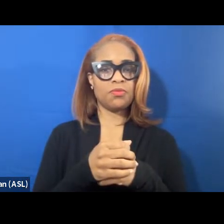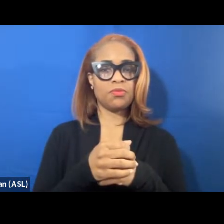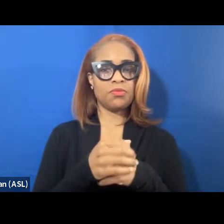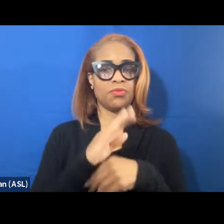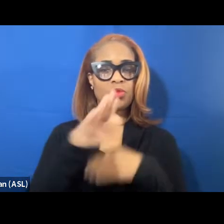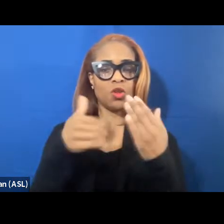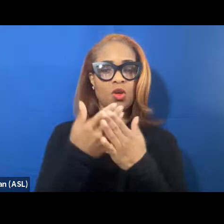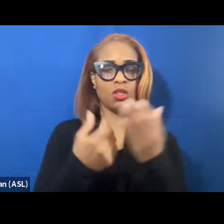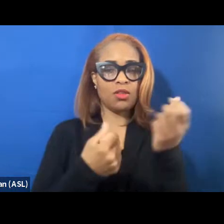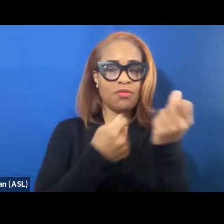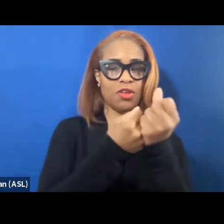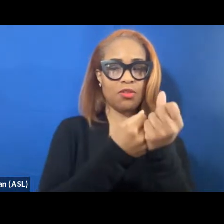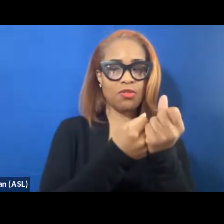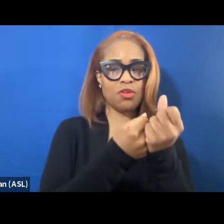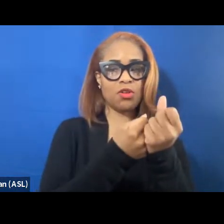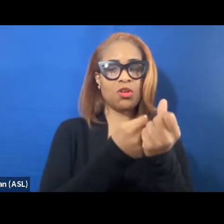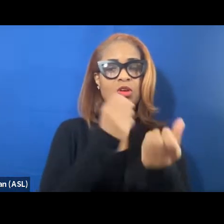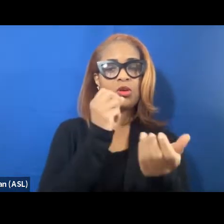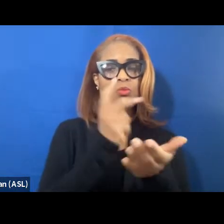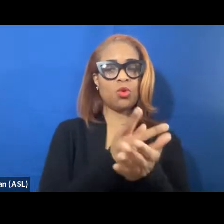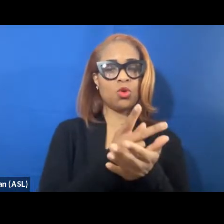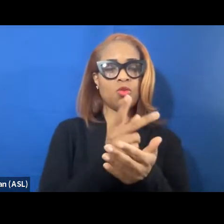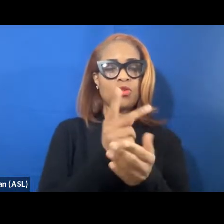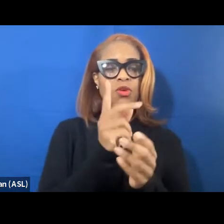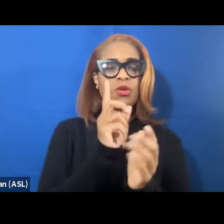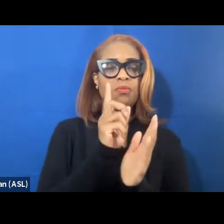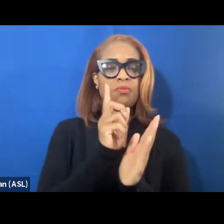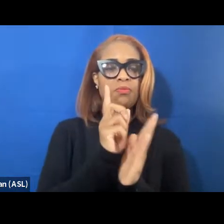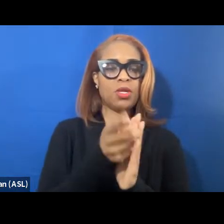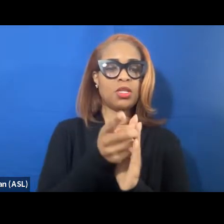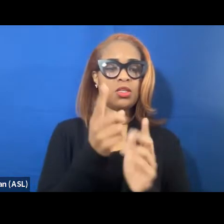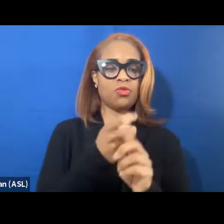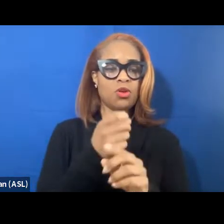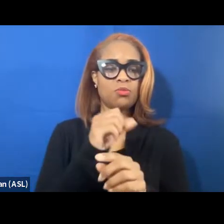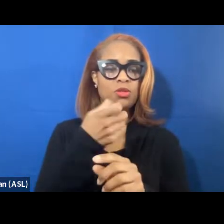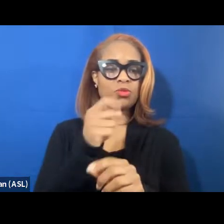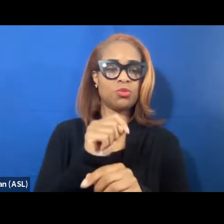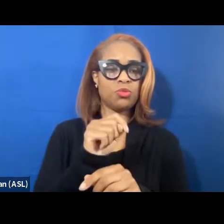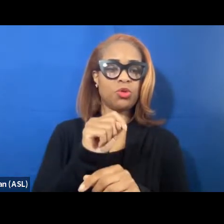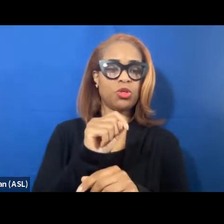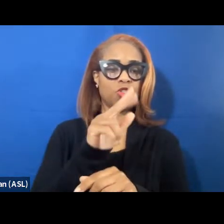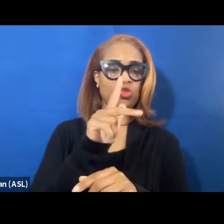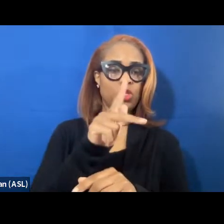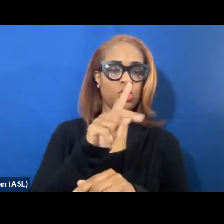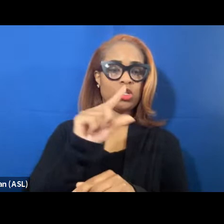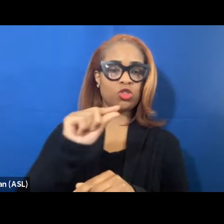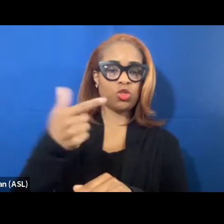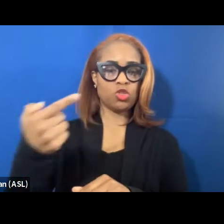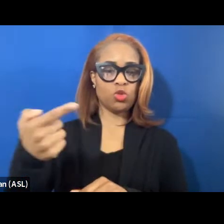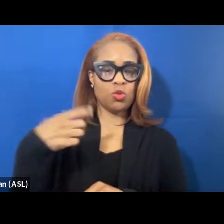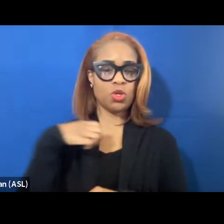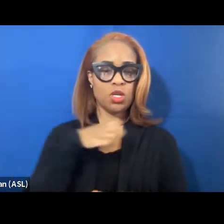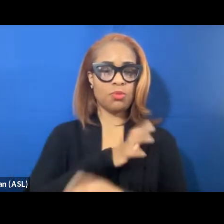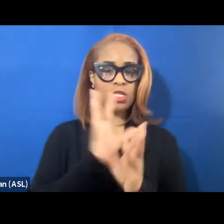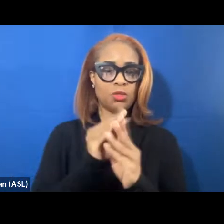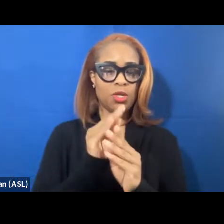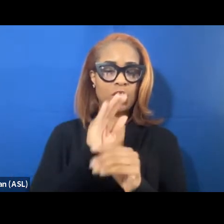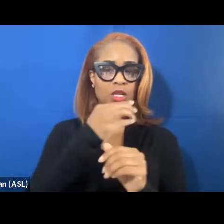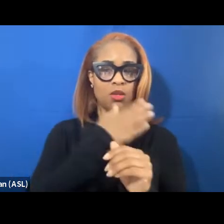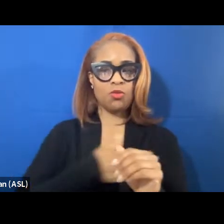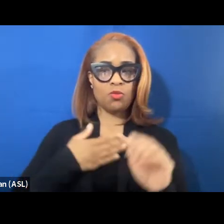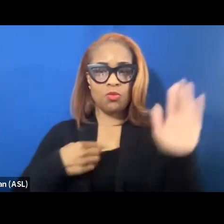all in favor of approving the commission minutes from the first meeting on september 23rd 2021 signify by raising your hand and saying aye